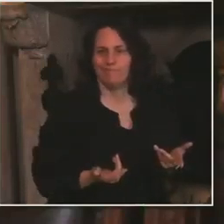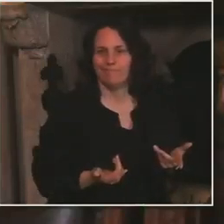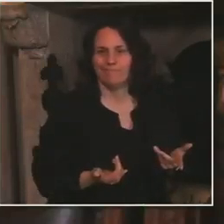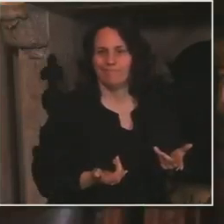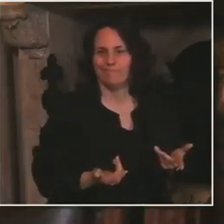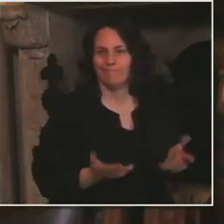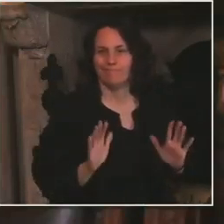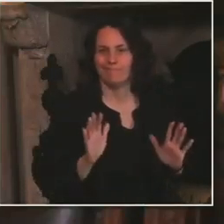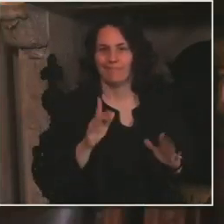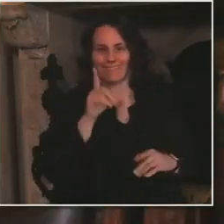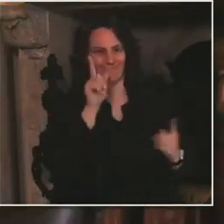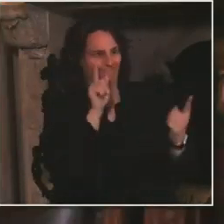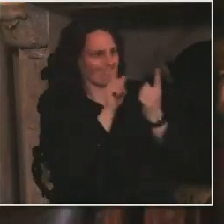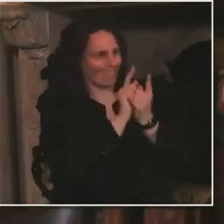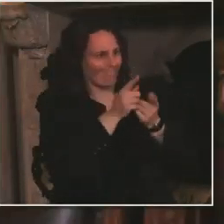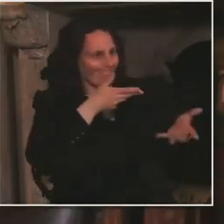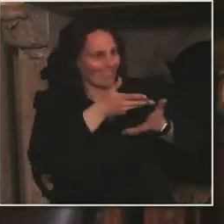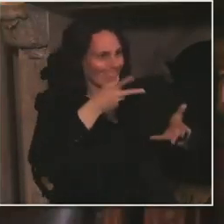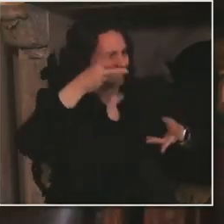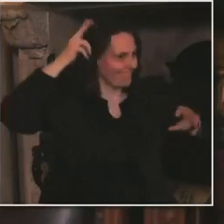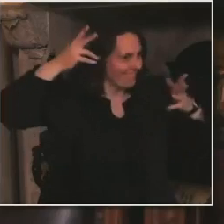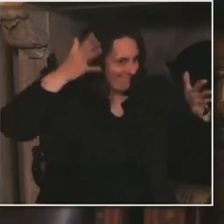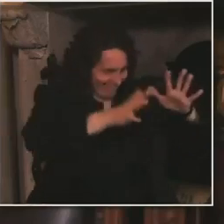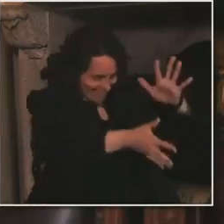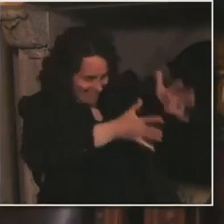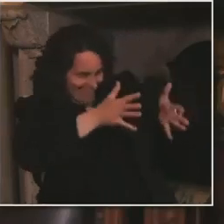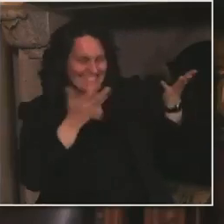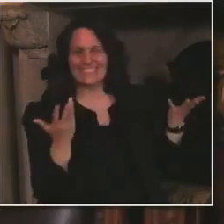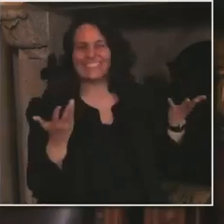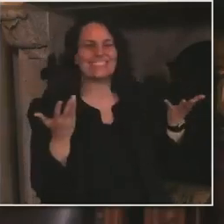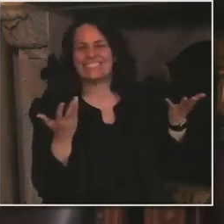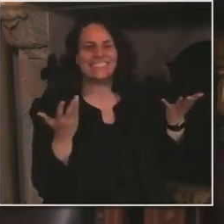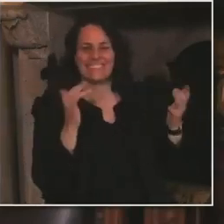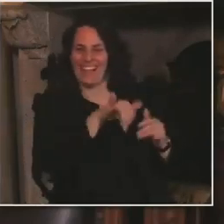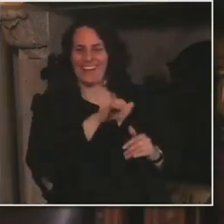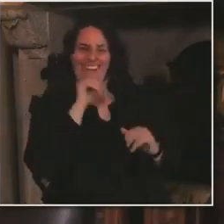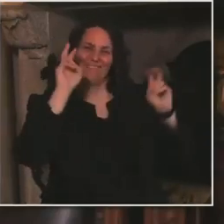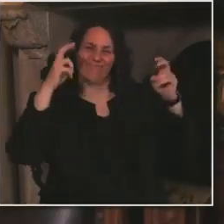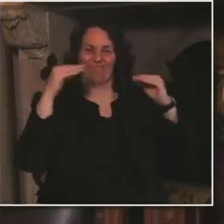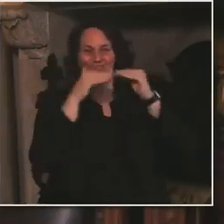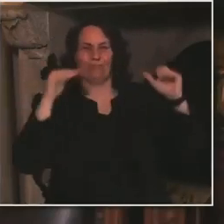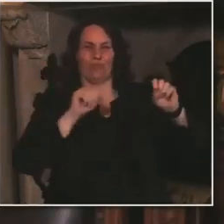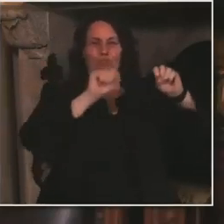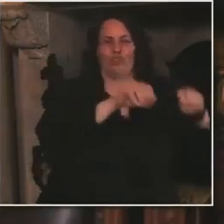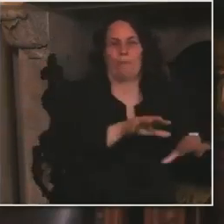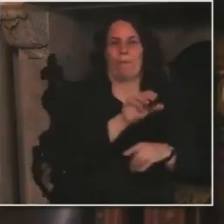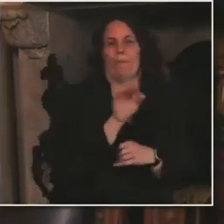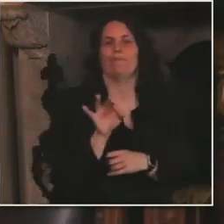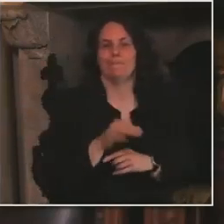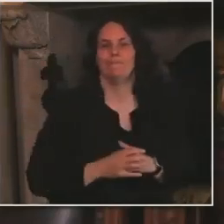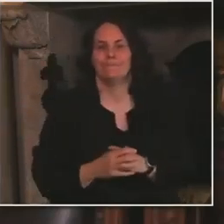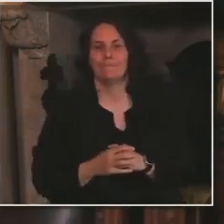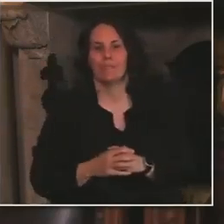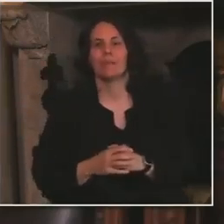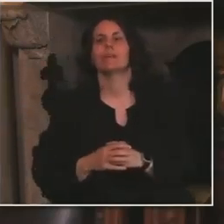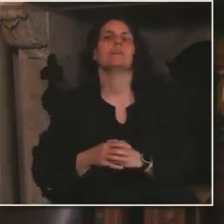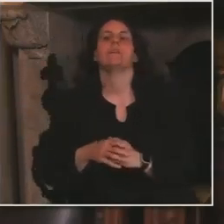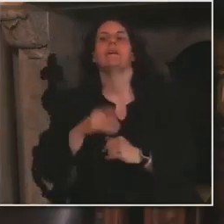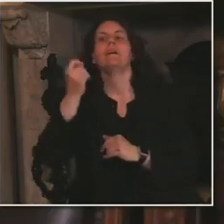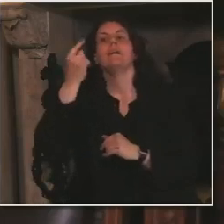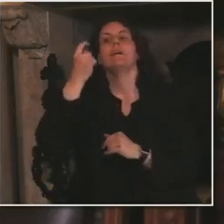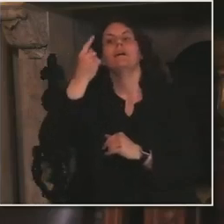it increases the risk quite dramatically. And as the governor mentioned, in terms of why we're turning the dial now is because the types